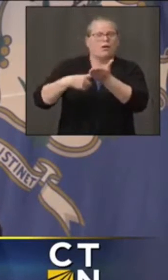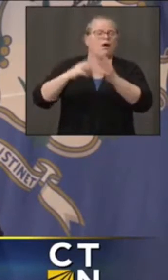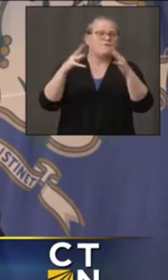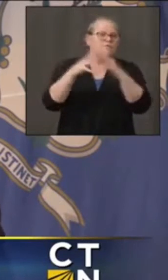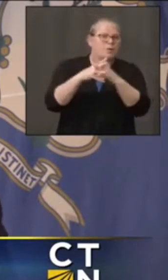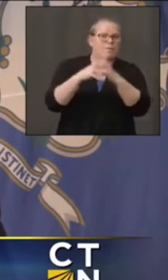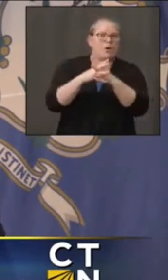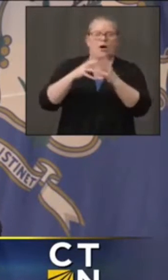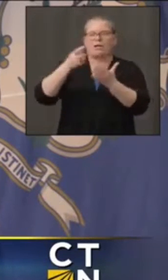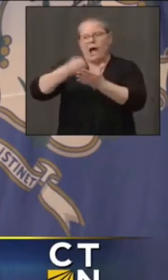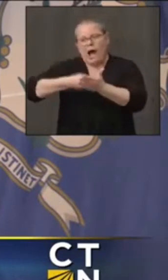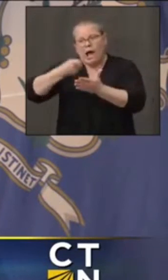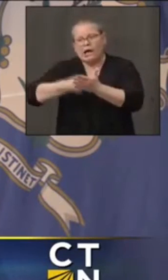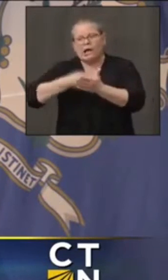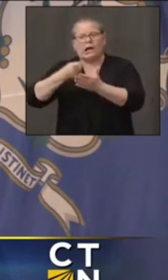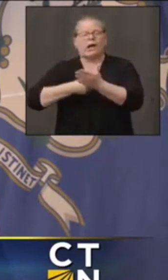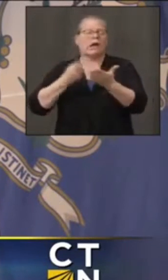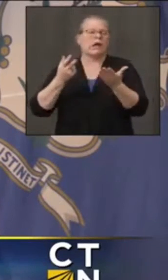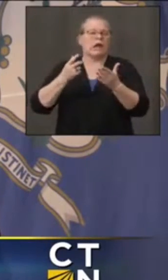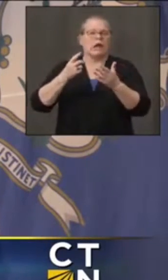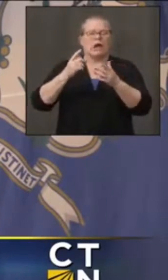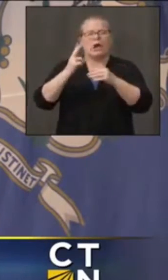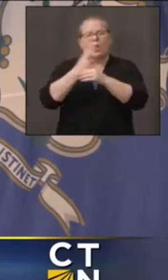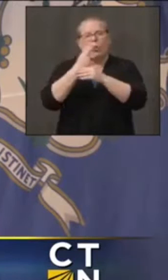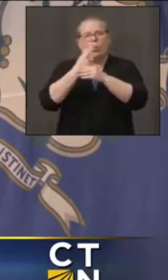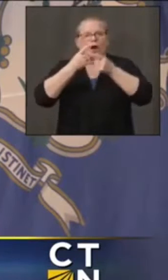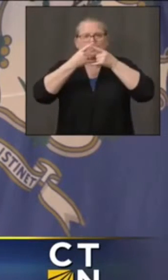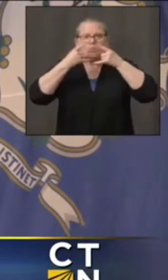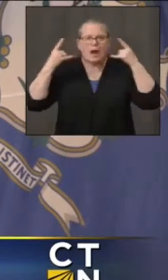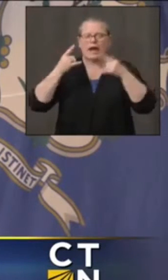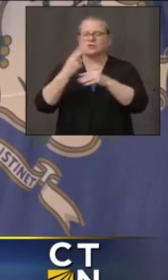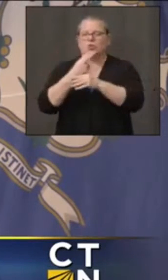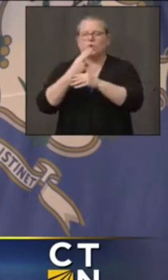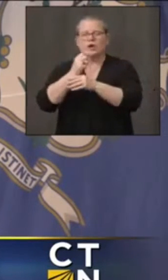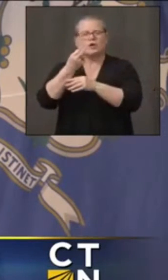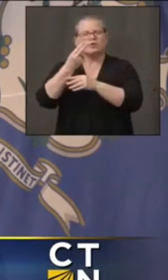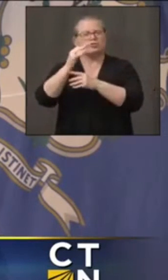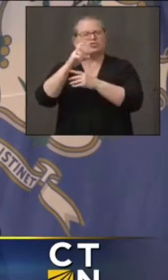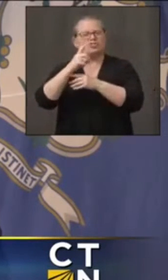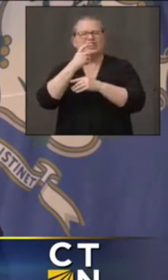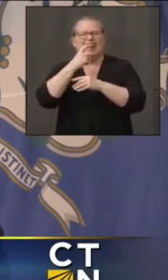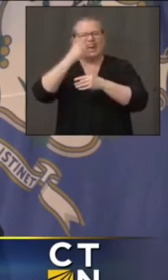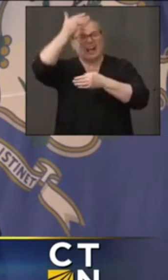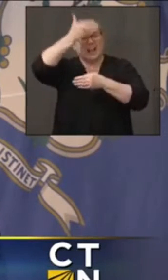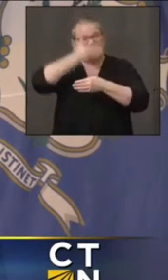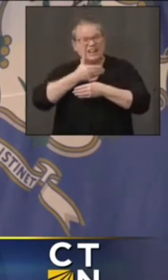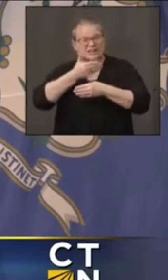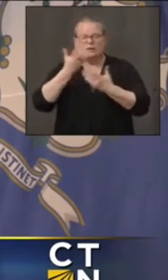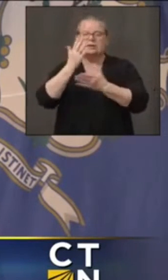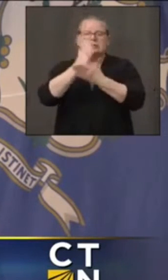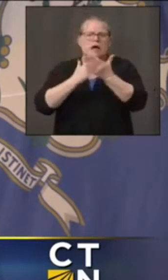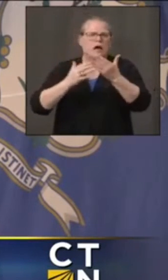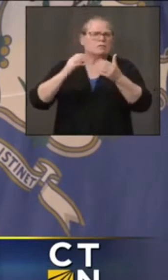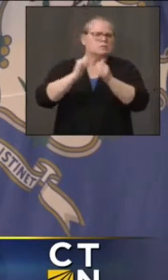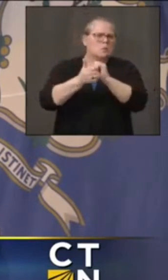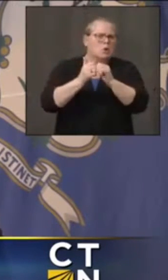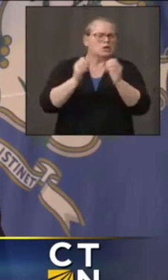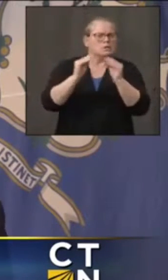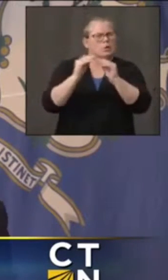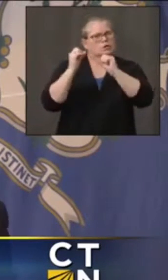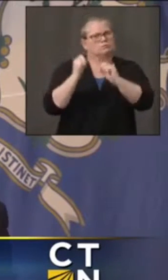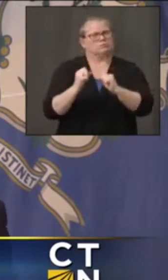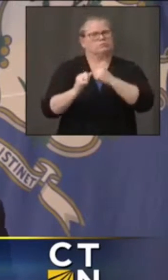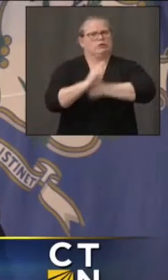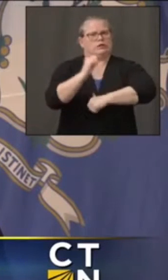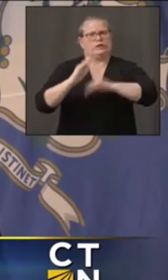face shield? Will that impact the positivity rate? Is some sports more high risk than others? I think now, a few weeks into this and